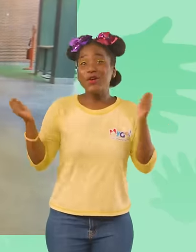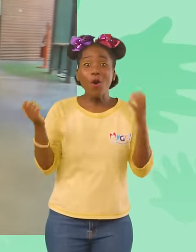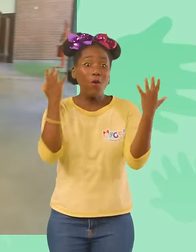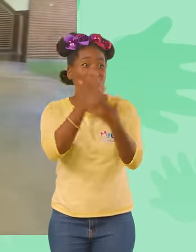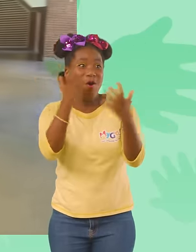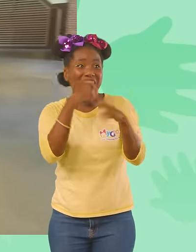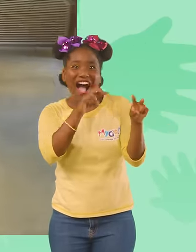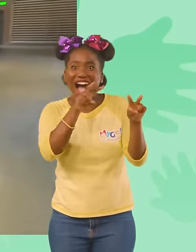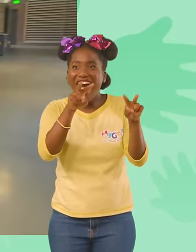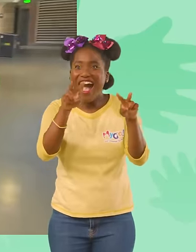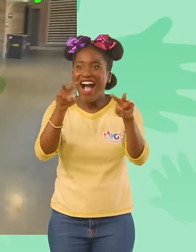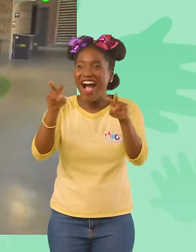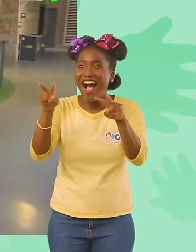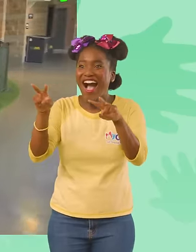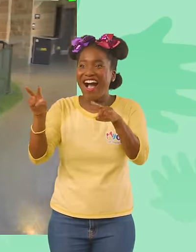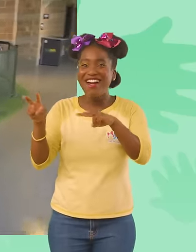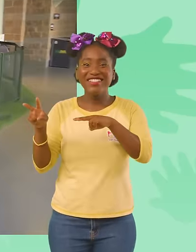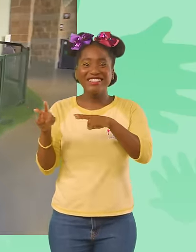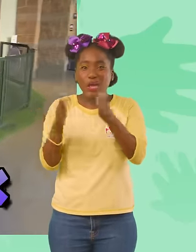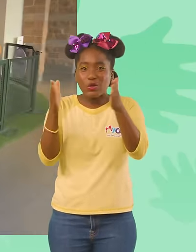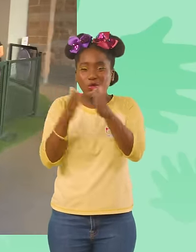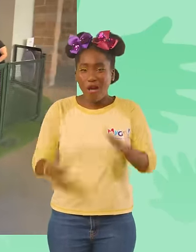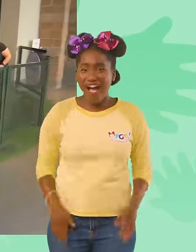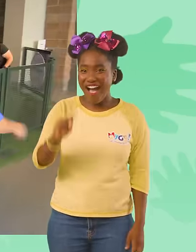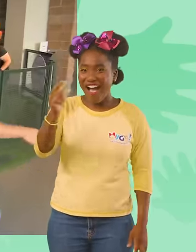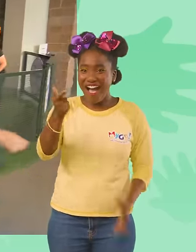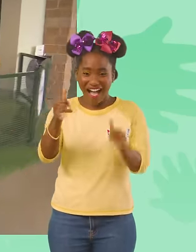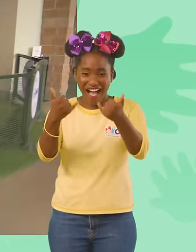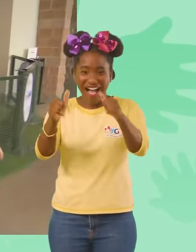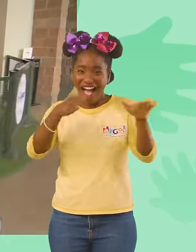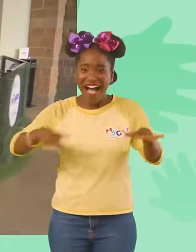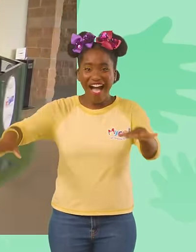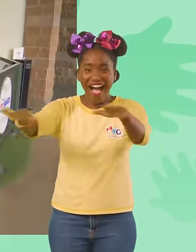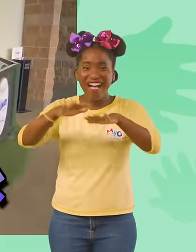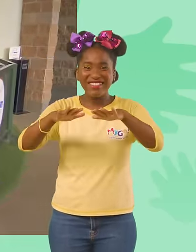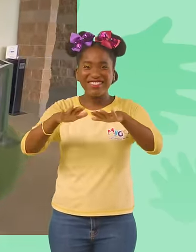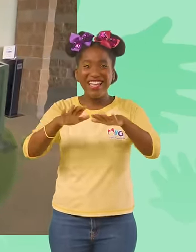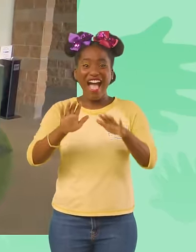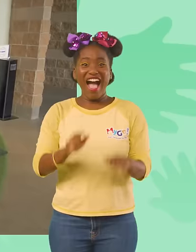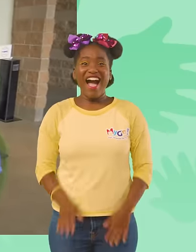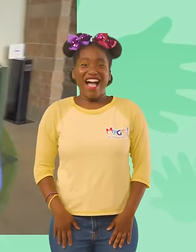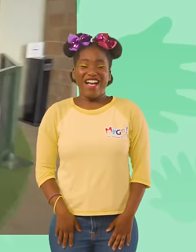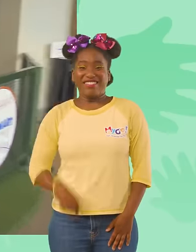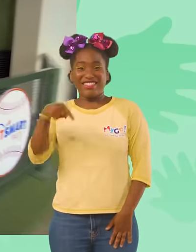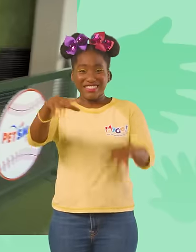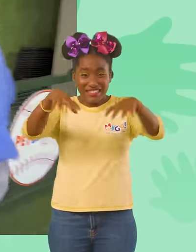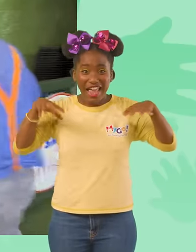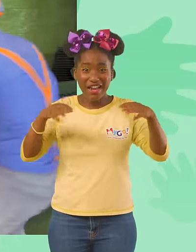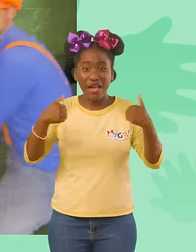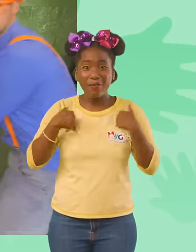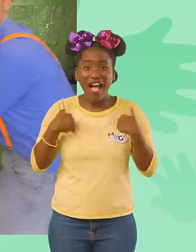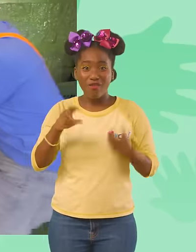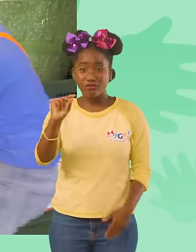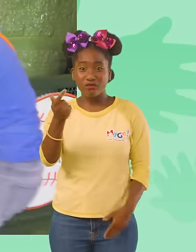Whoa, check it out. It's like a miniature dog park here. Chase Field even has a place for dogs.